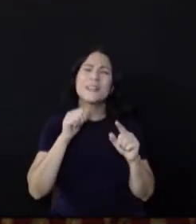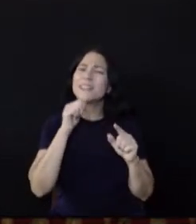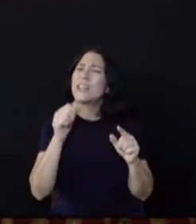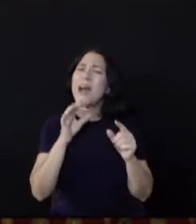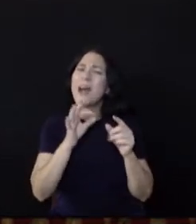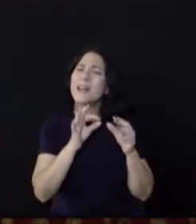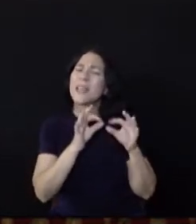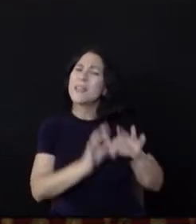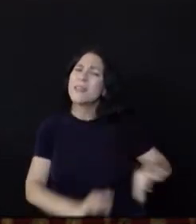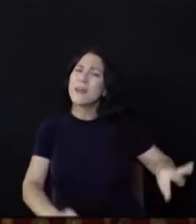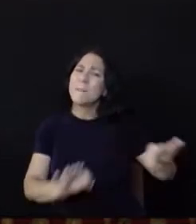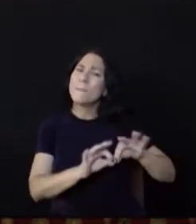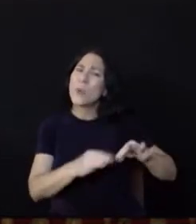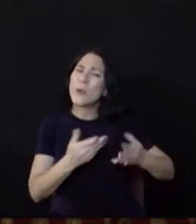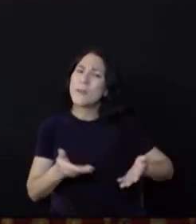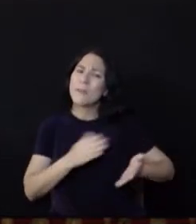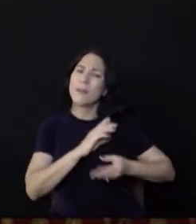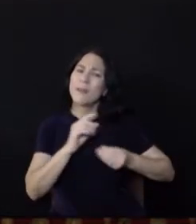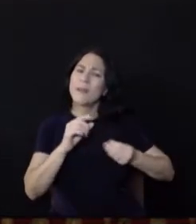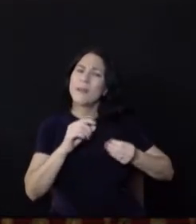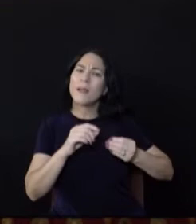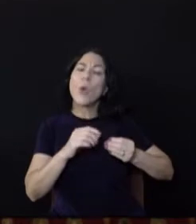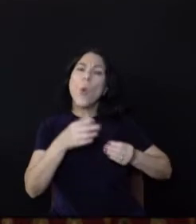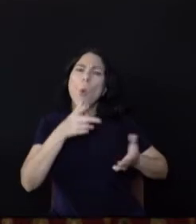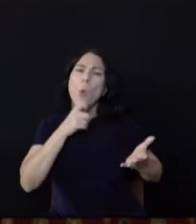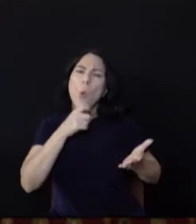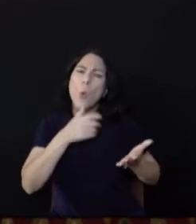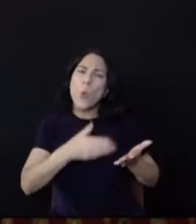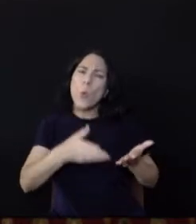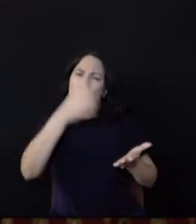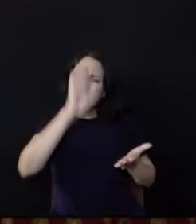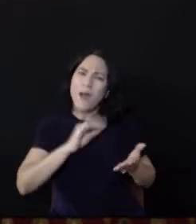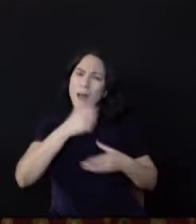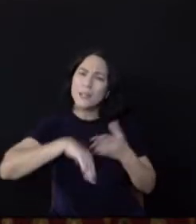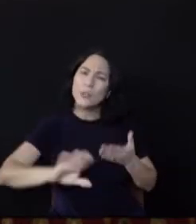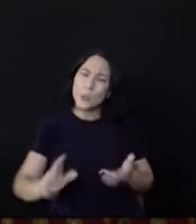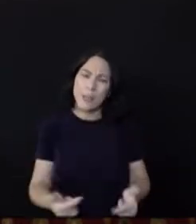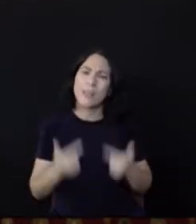essence. The essence is, first of all, who is God in your life?